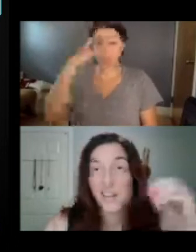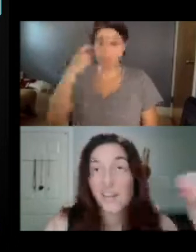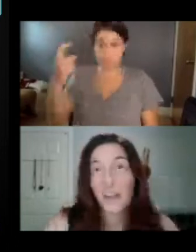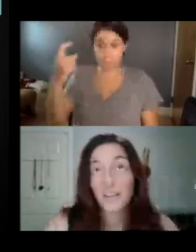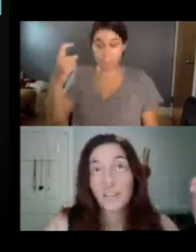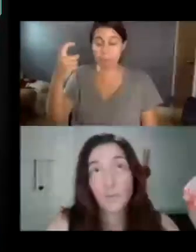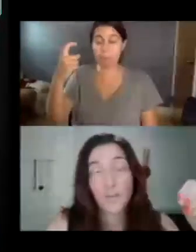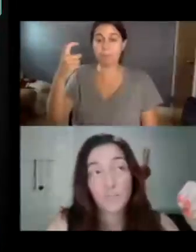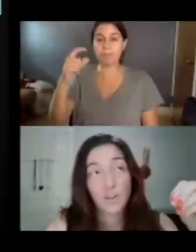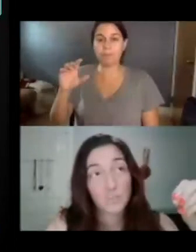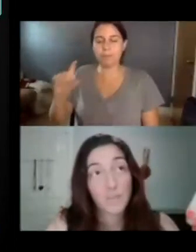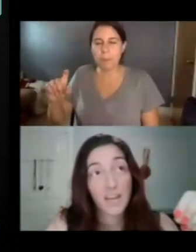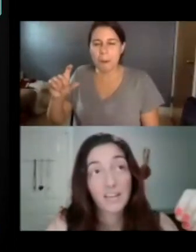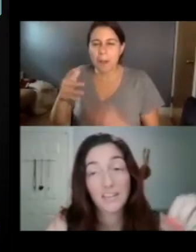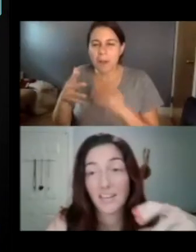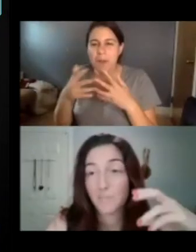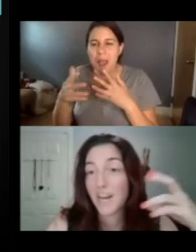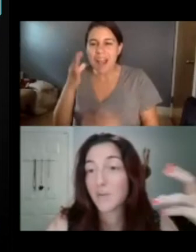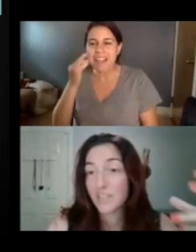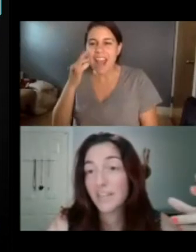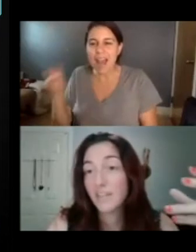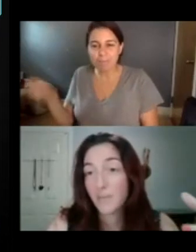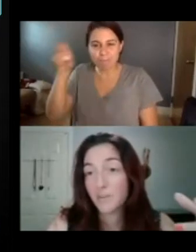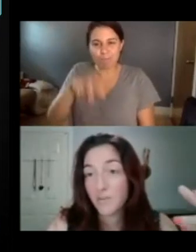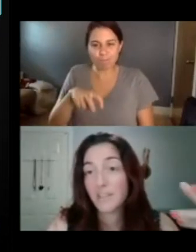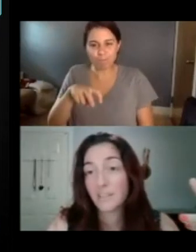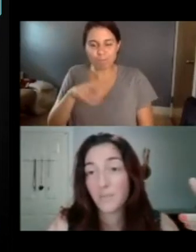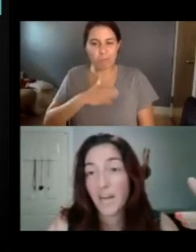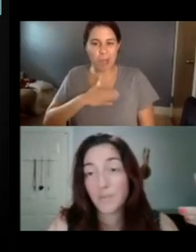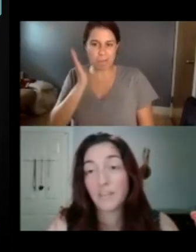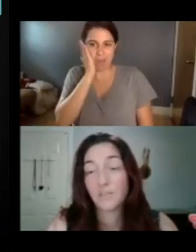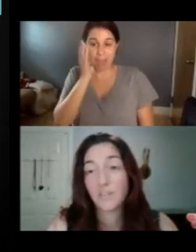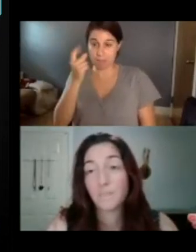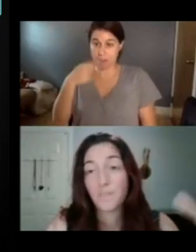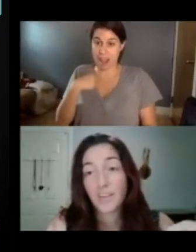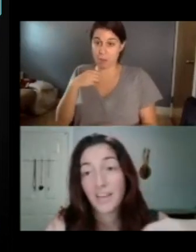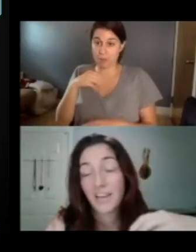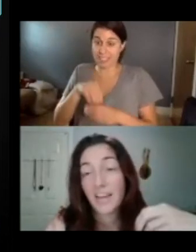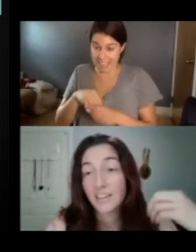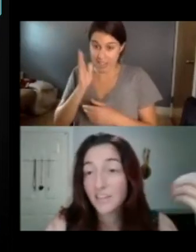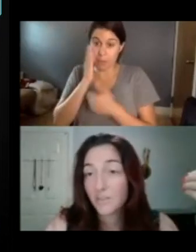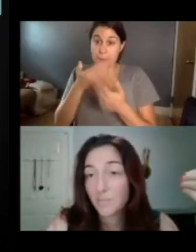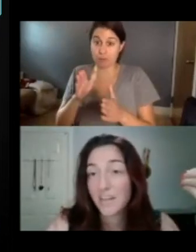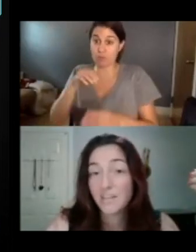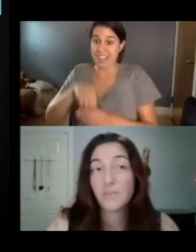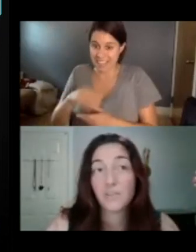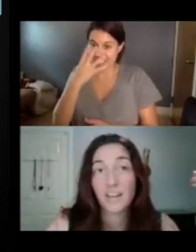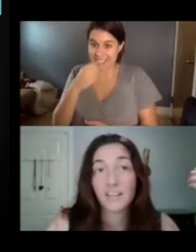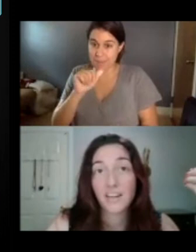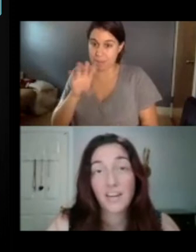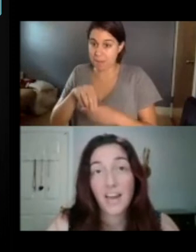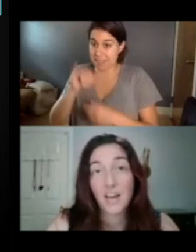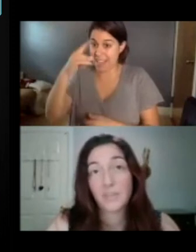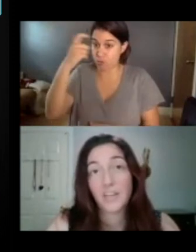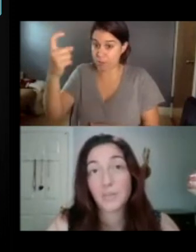that a little gray cat jumped up onto my bed, and I was in the bedroom in the sleep lab in the dream. And in the dream, I knew